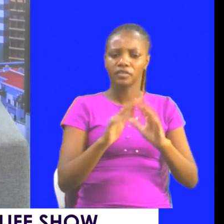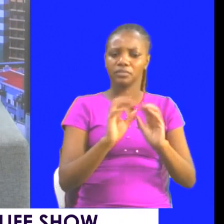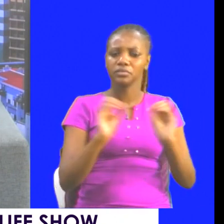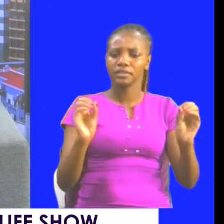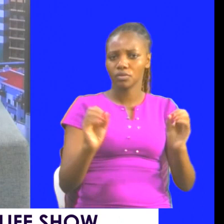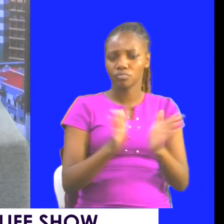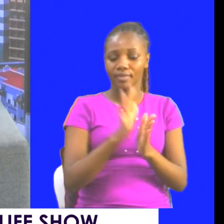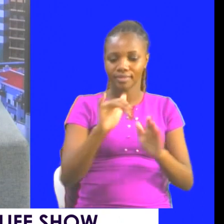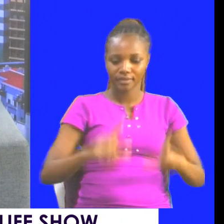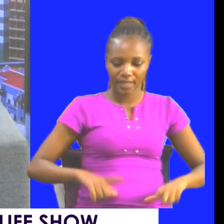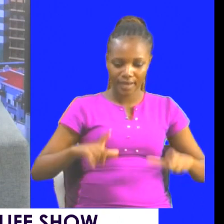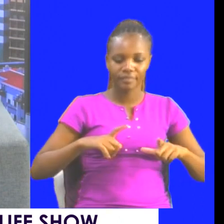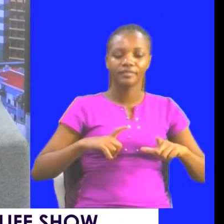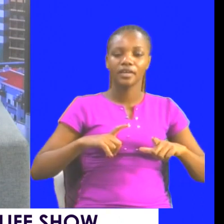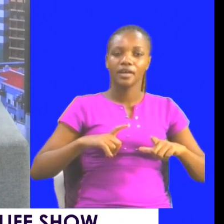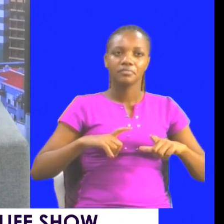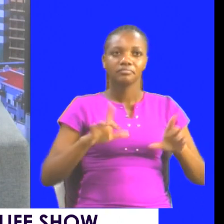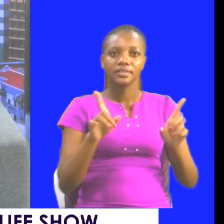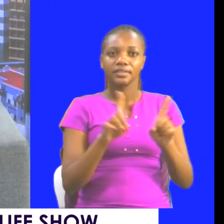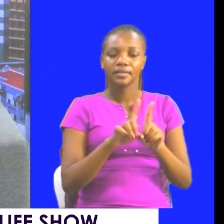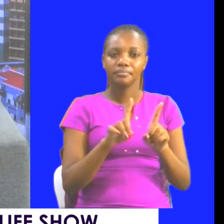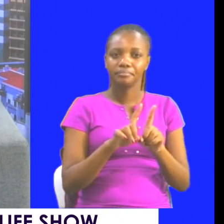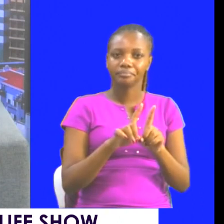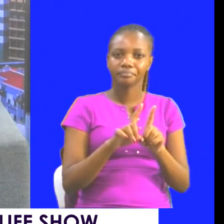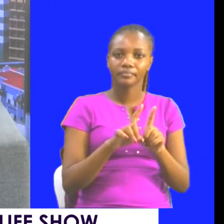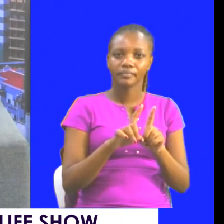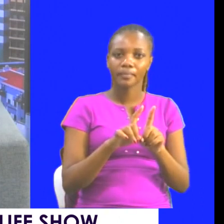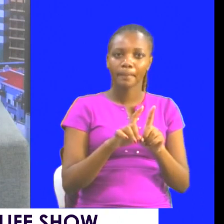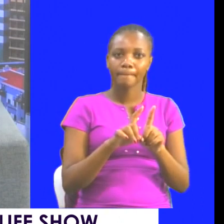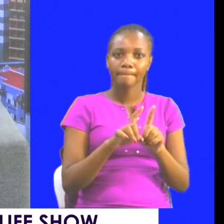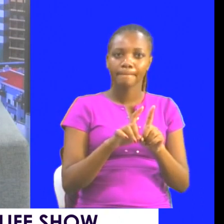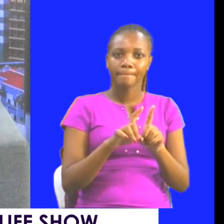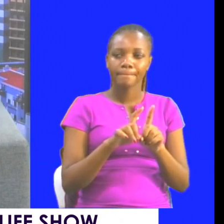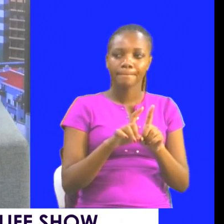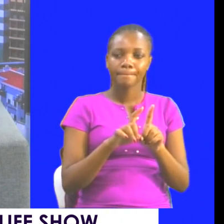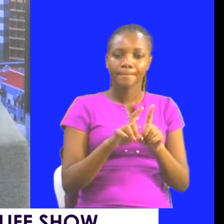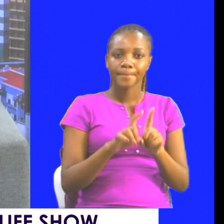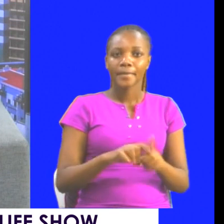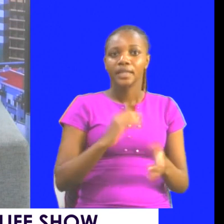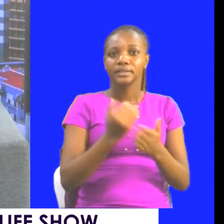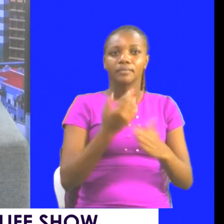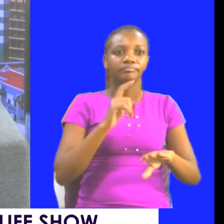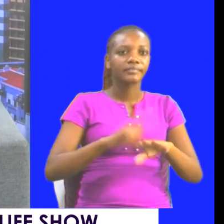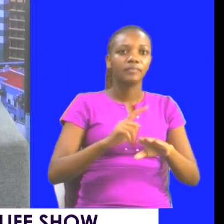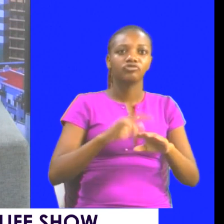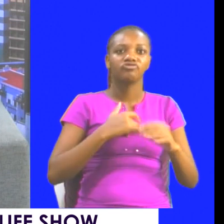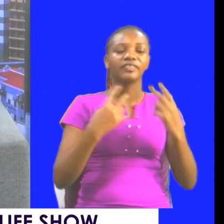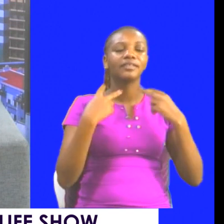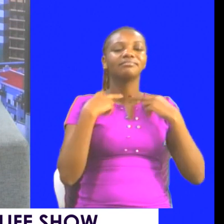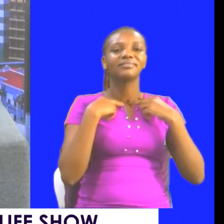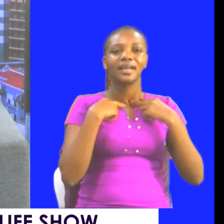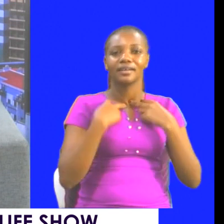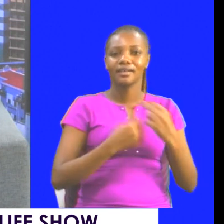indecent livelihoods, if you're uncomfortable with some kind of handicaps and